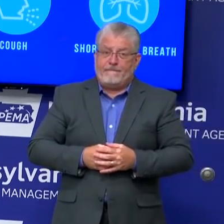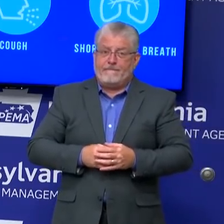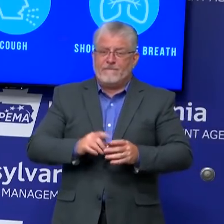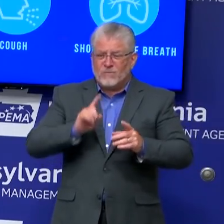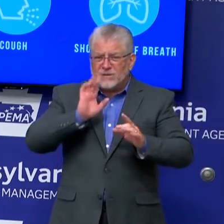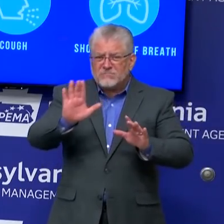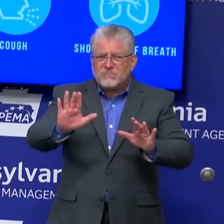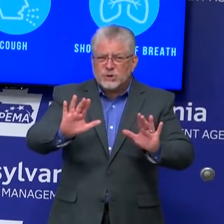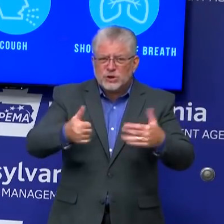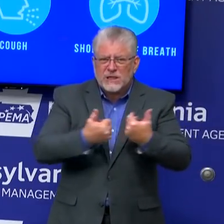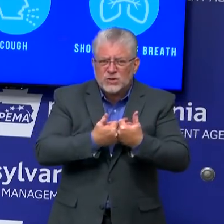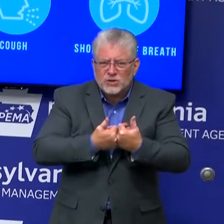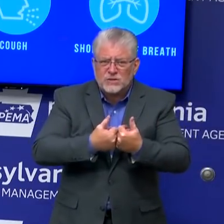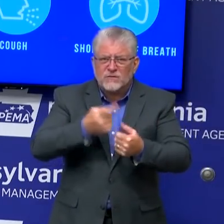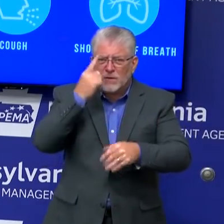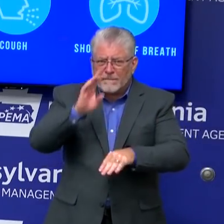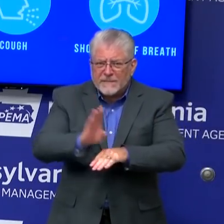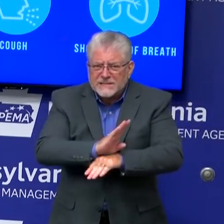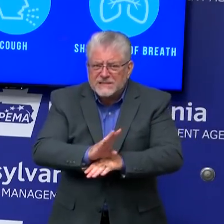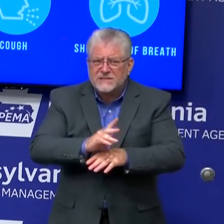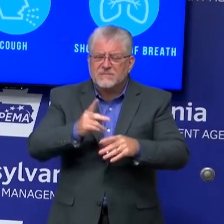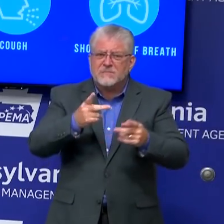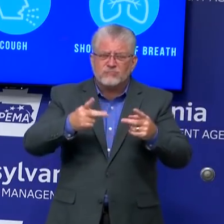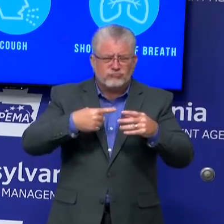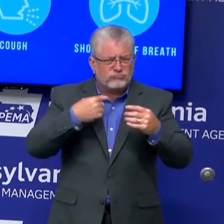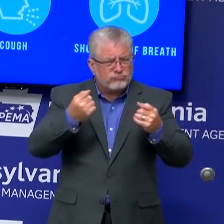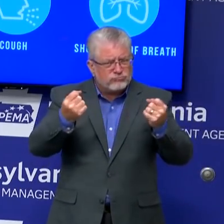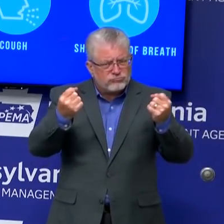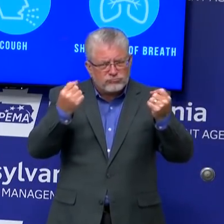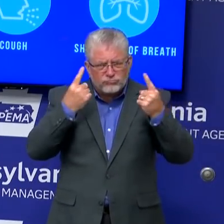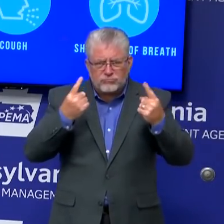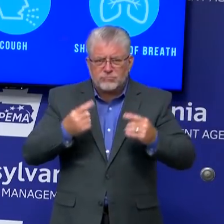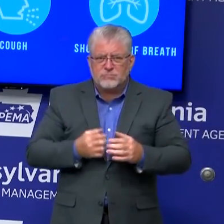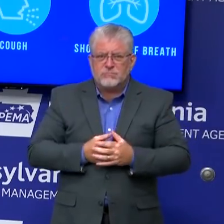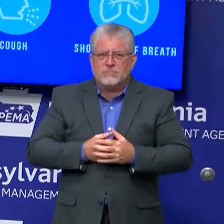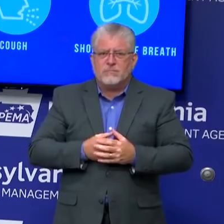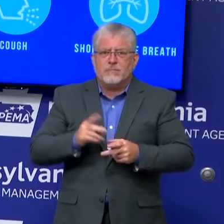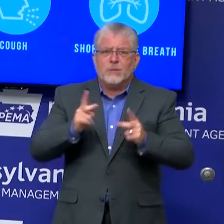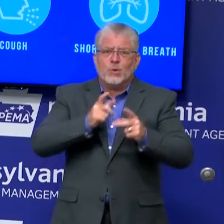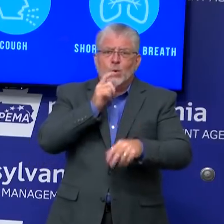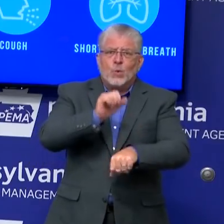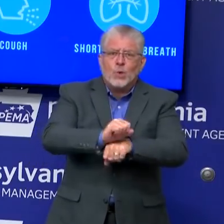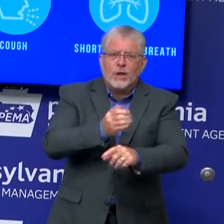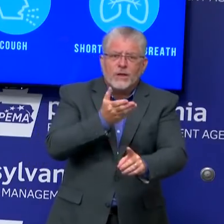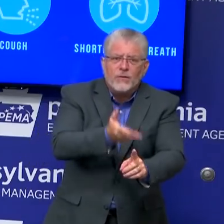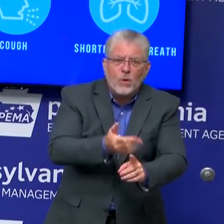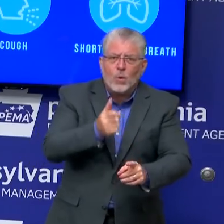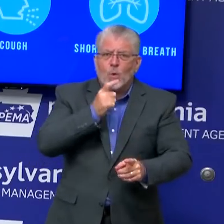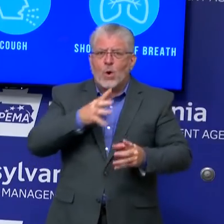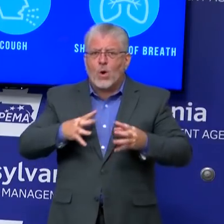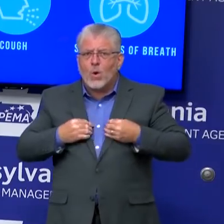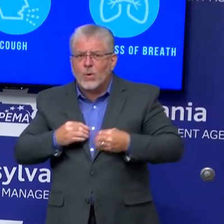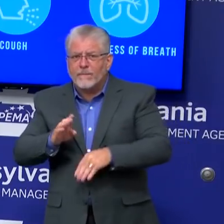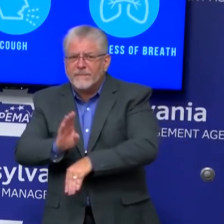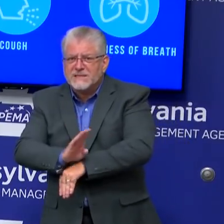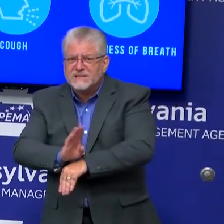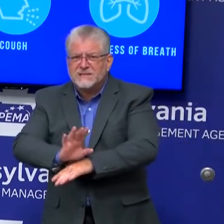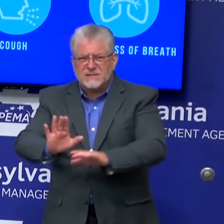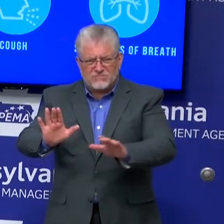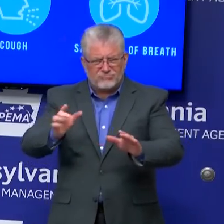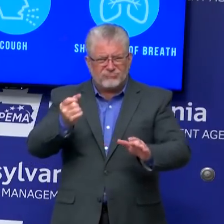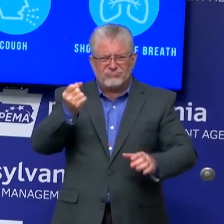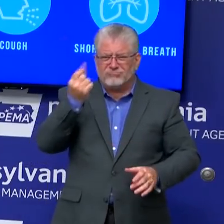for the people and the employees and the owners of those businesses, and we certainly realize